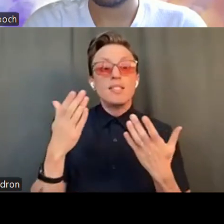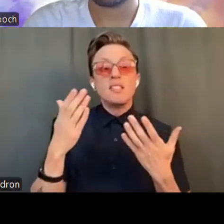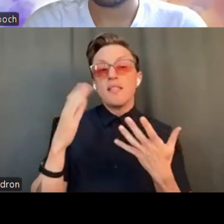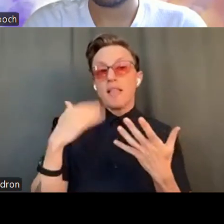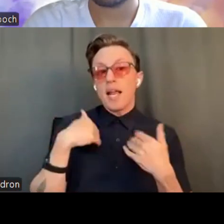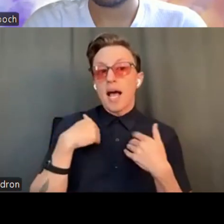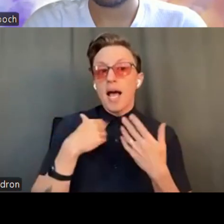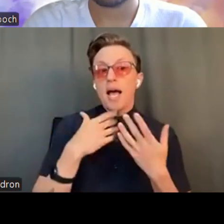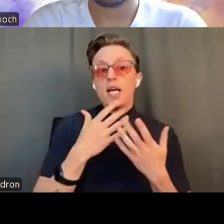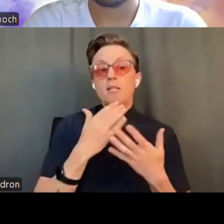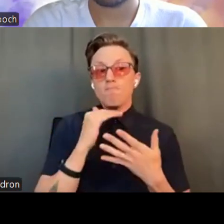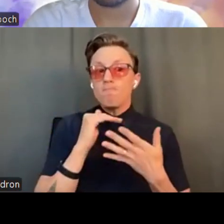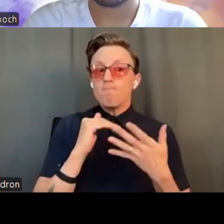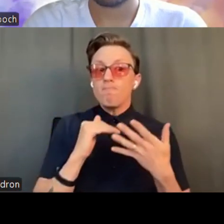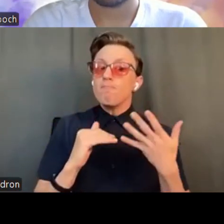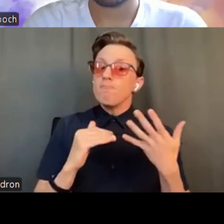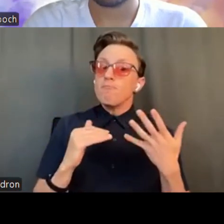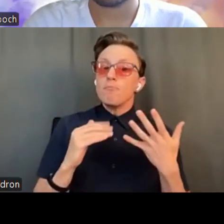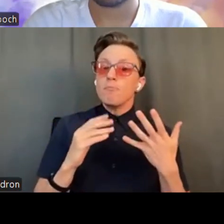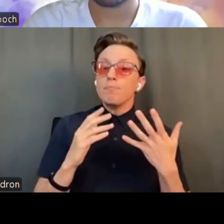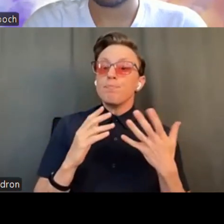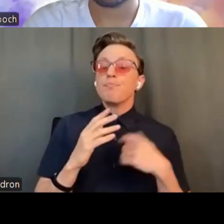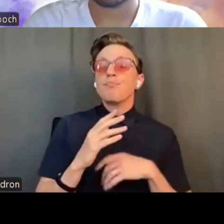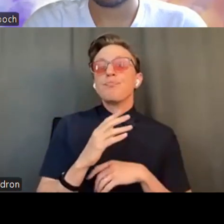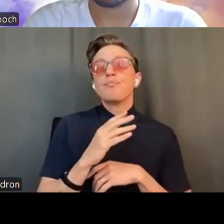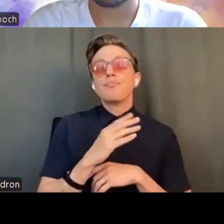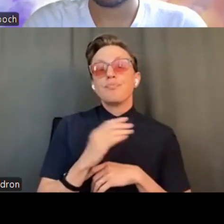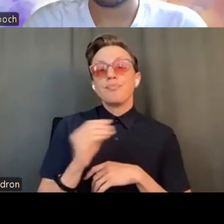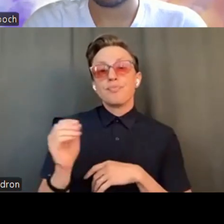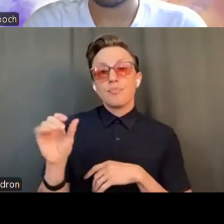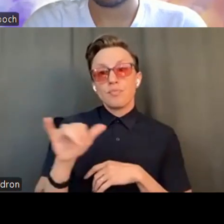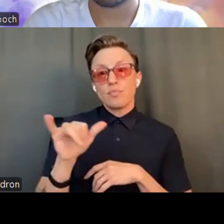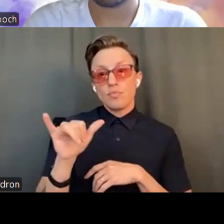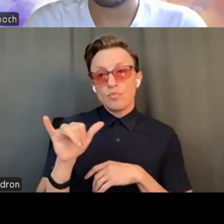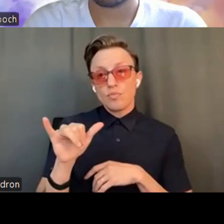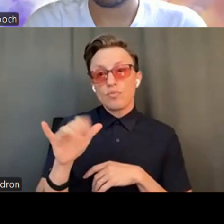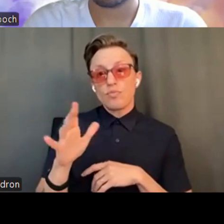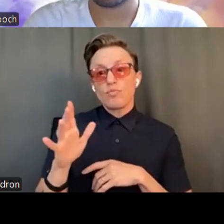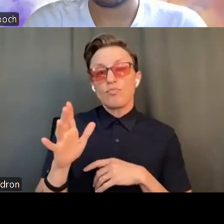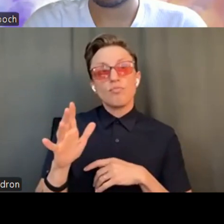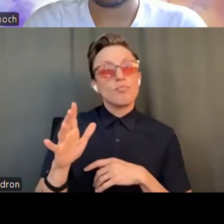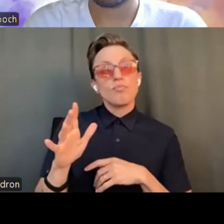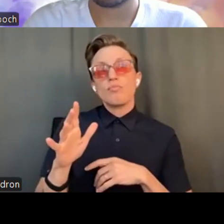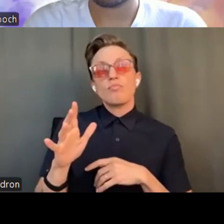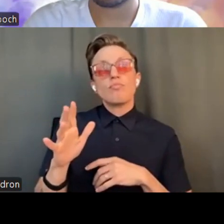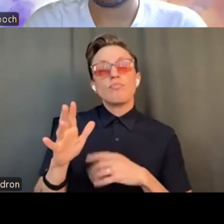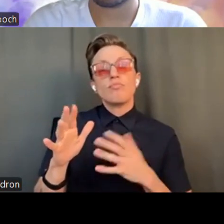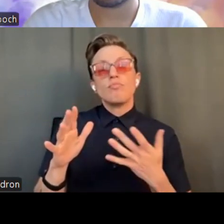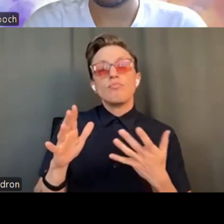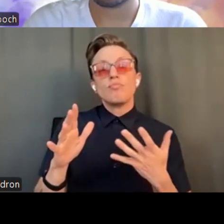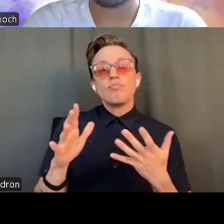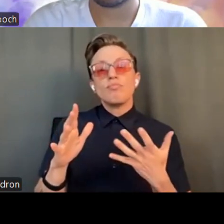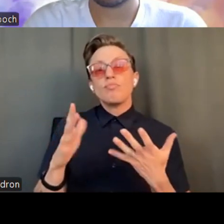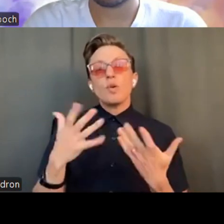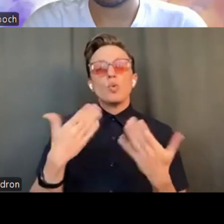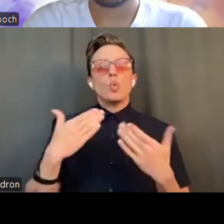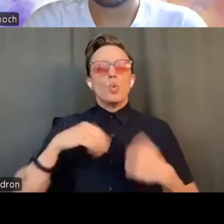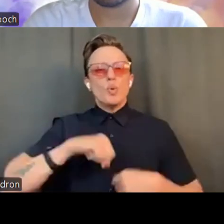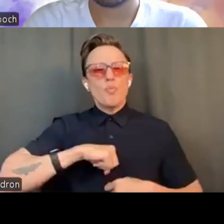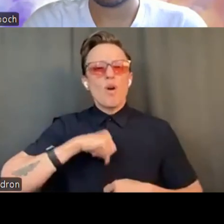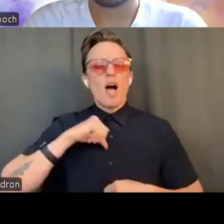think uh, being full of pride and